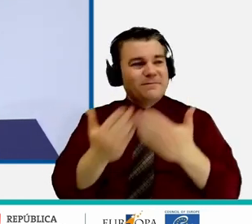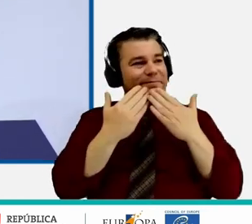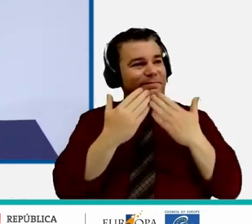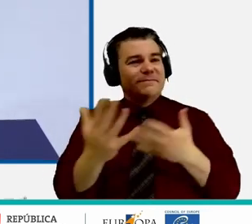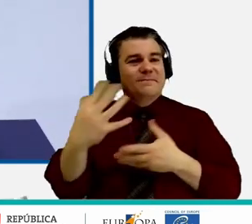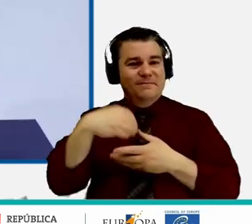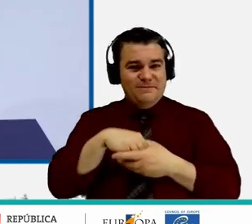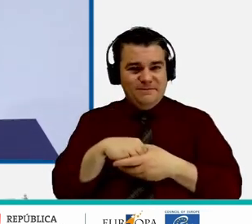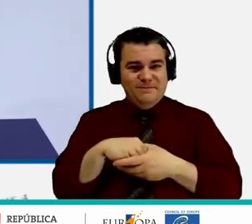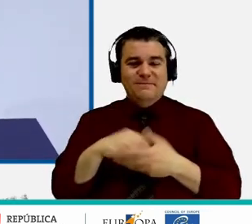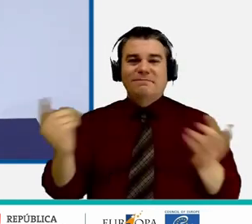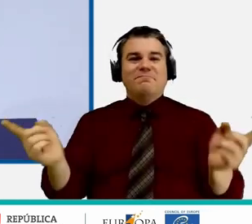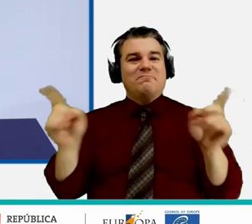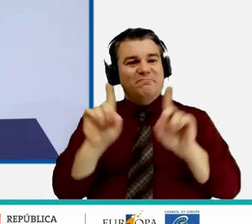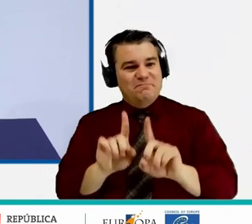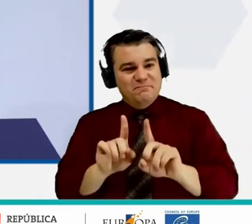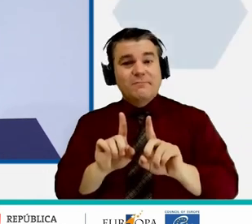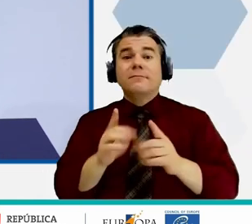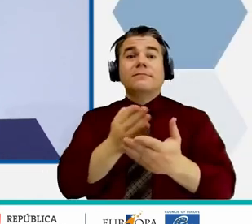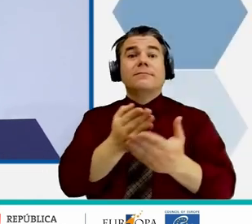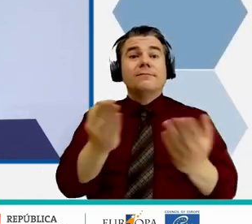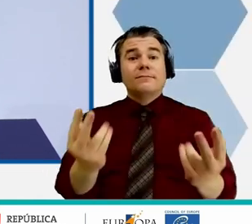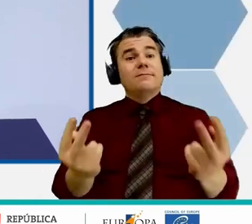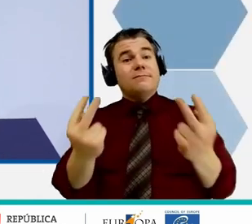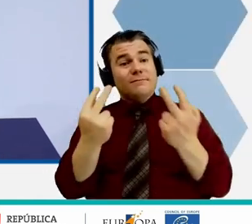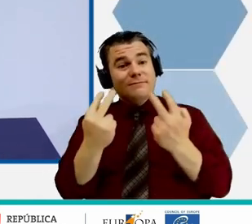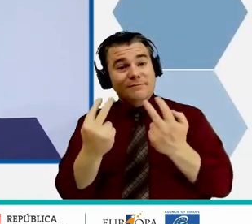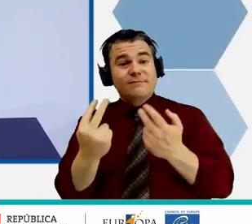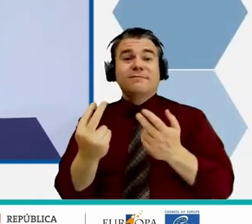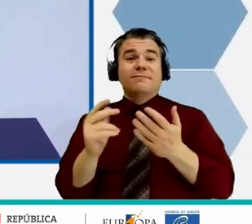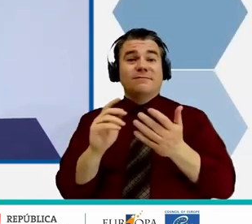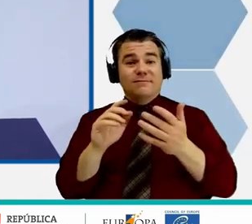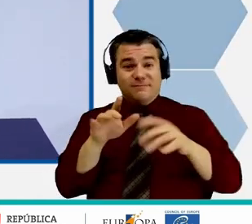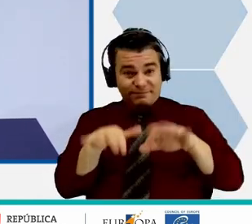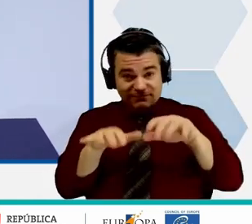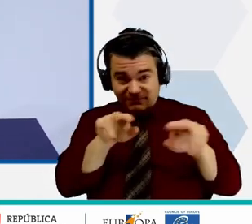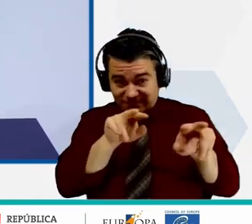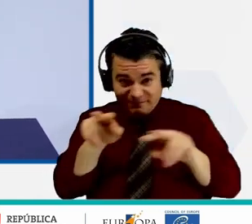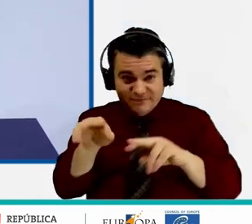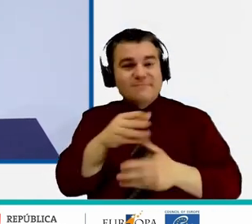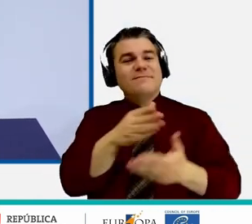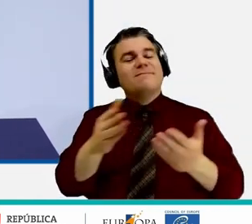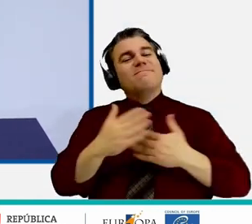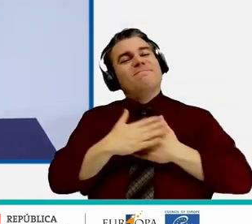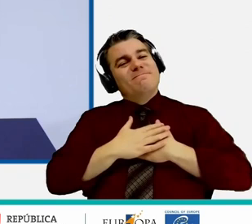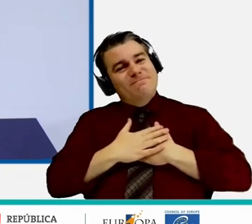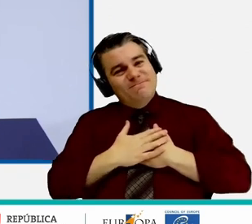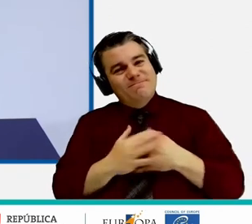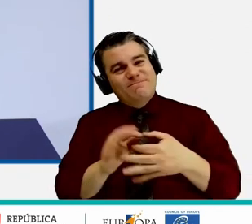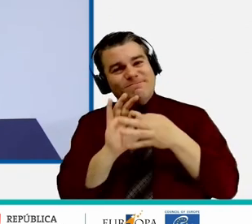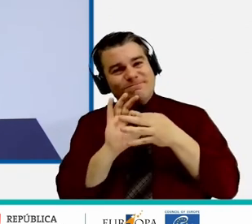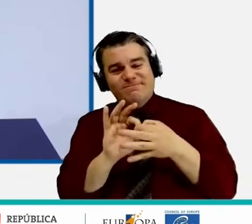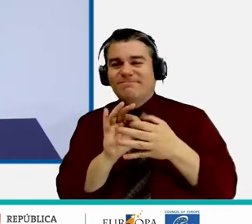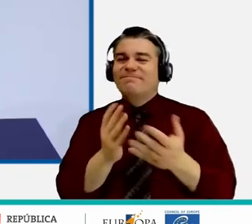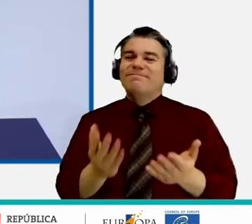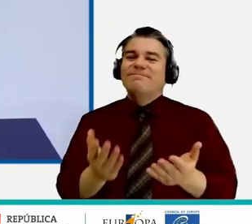your presence here, and to the people who are joining us online. It was once again an honor to stay with you. And now we